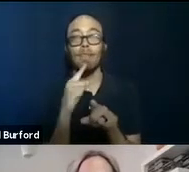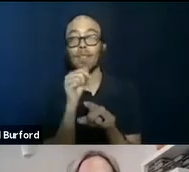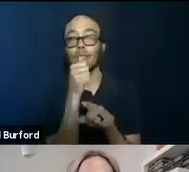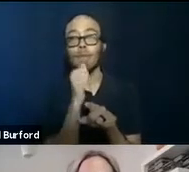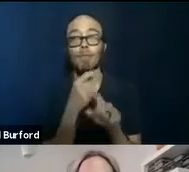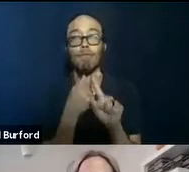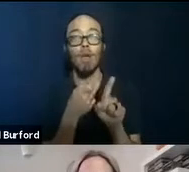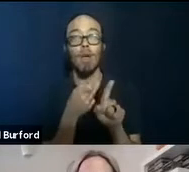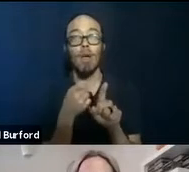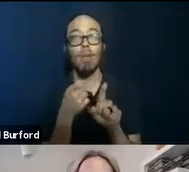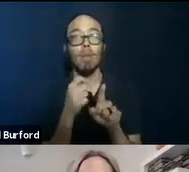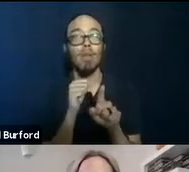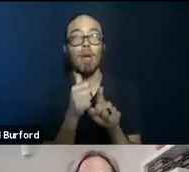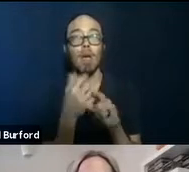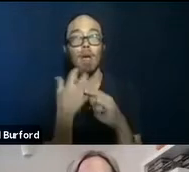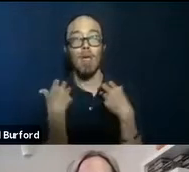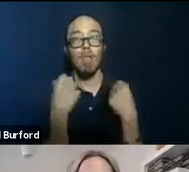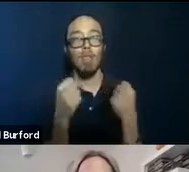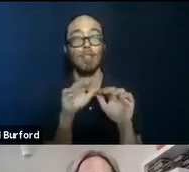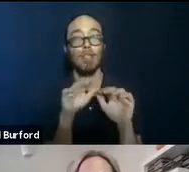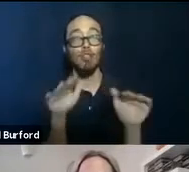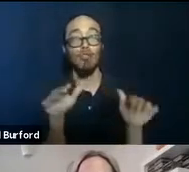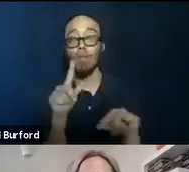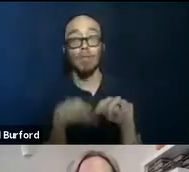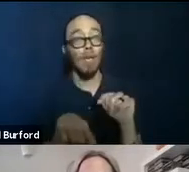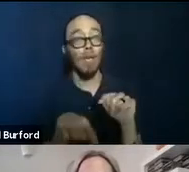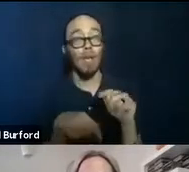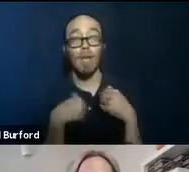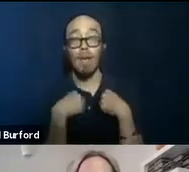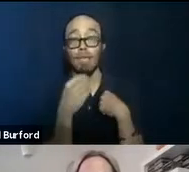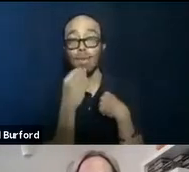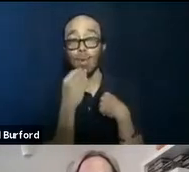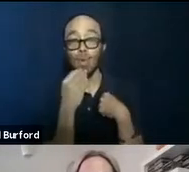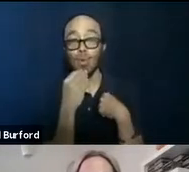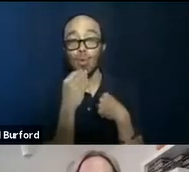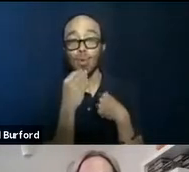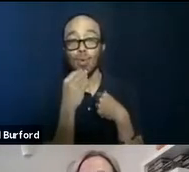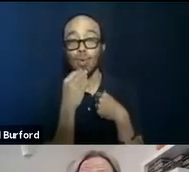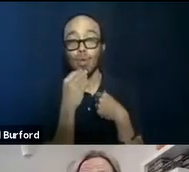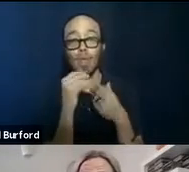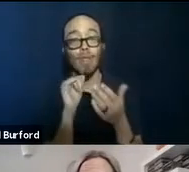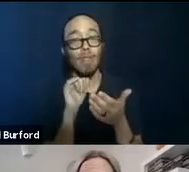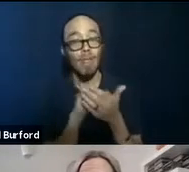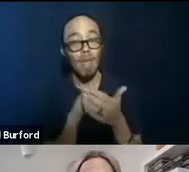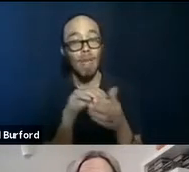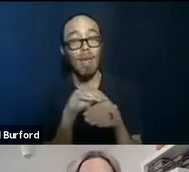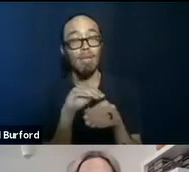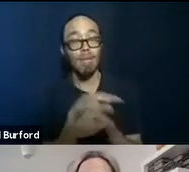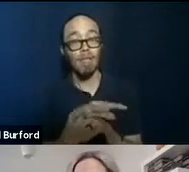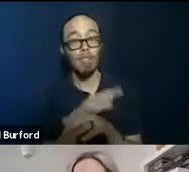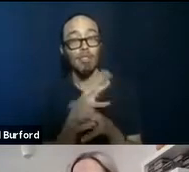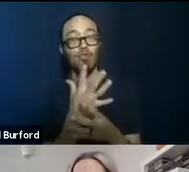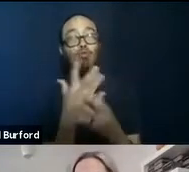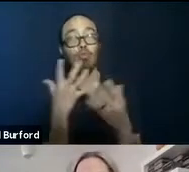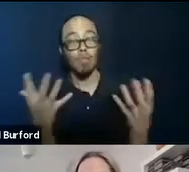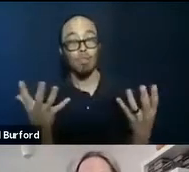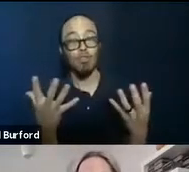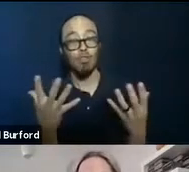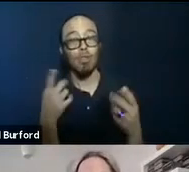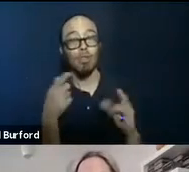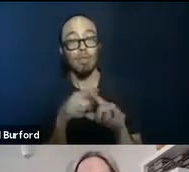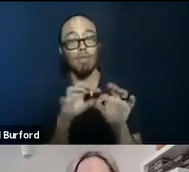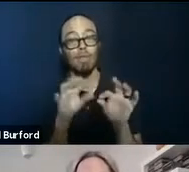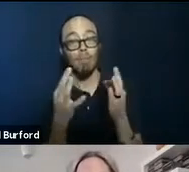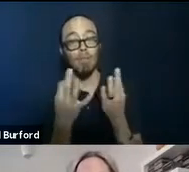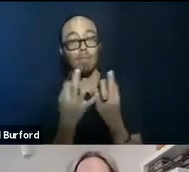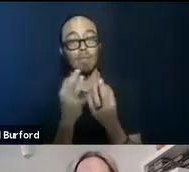nutrition. Their children would not be able to have food, and that affected too much these families. That's